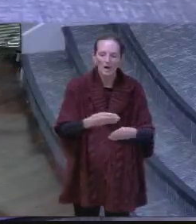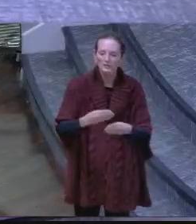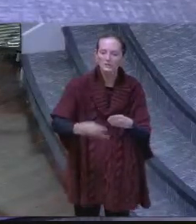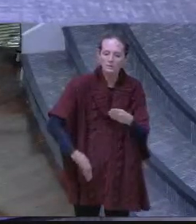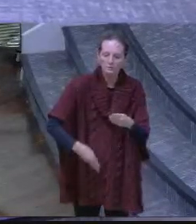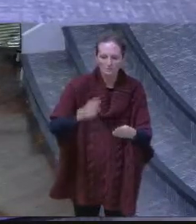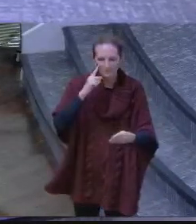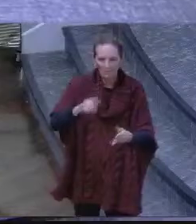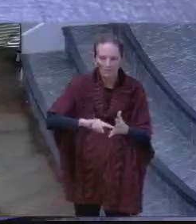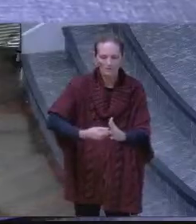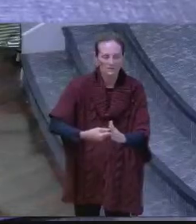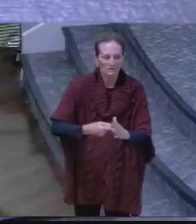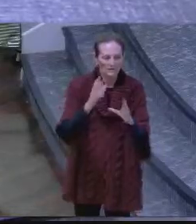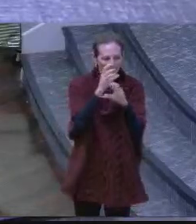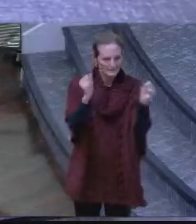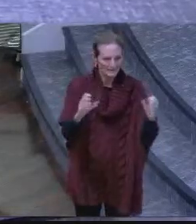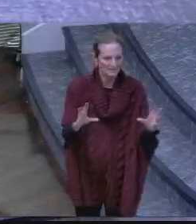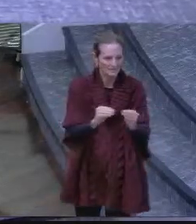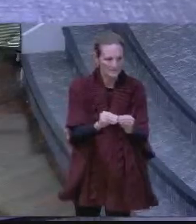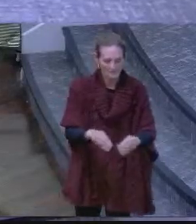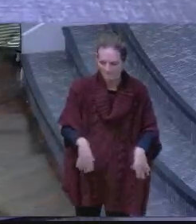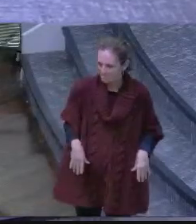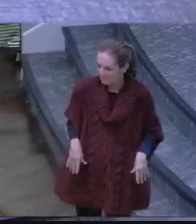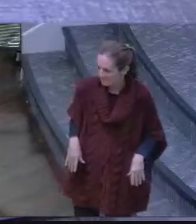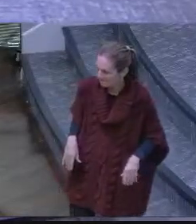executive session. Thank you.